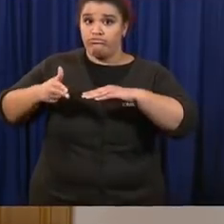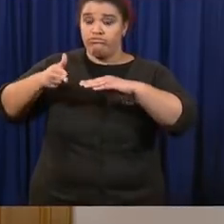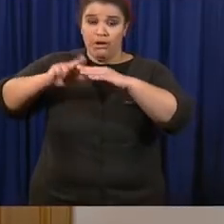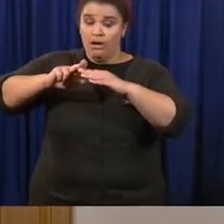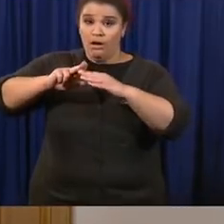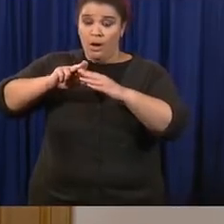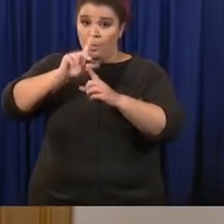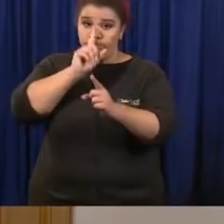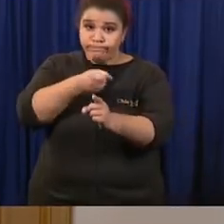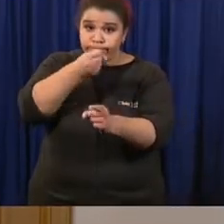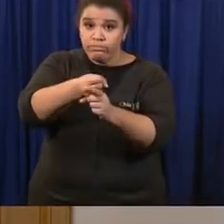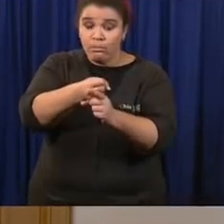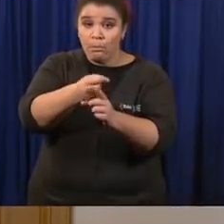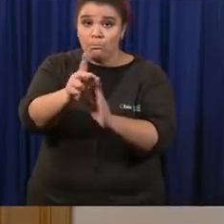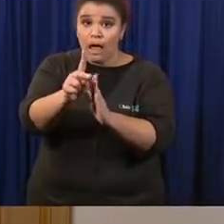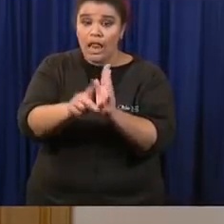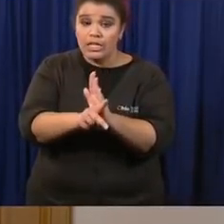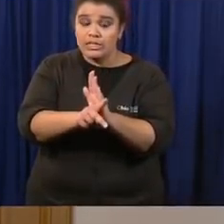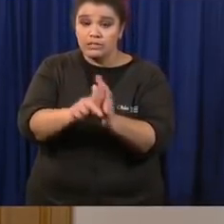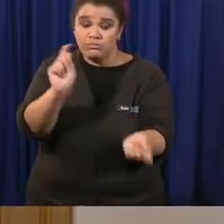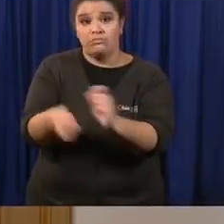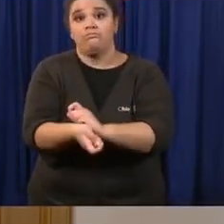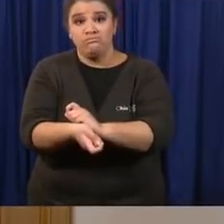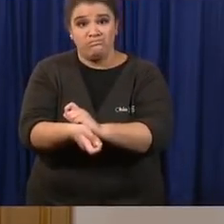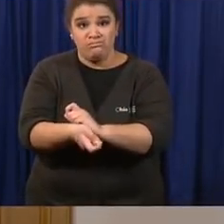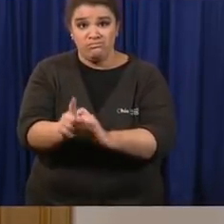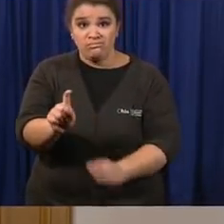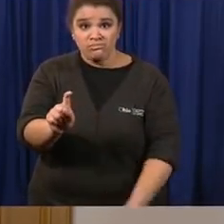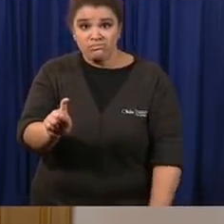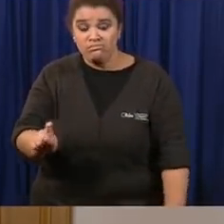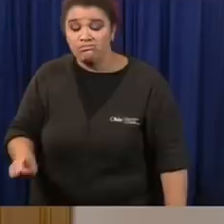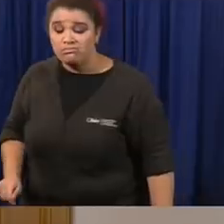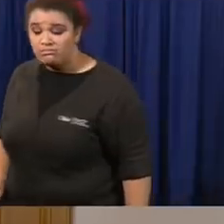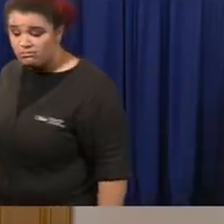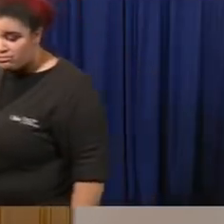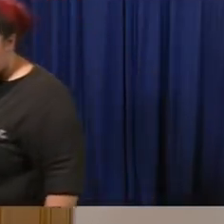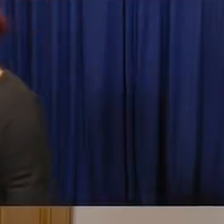Look, we're always seeking as much information as we can.